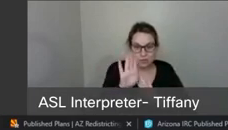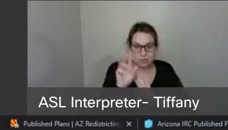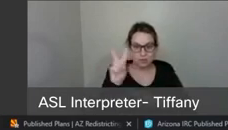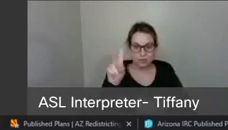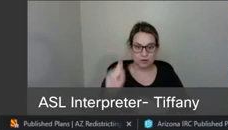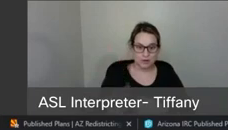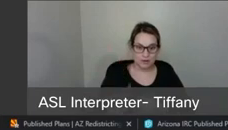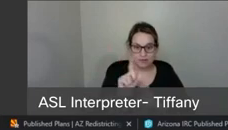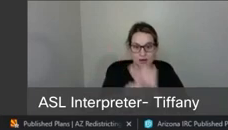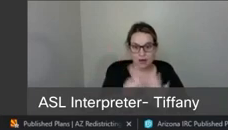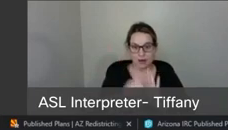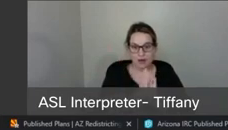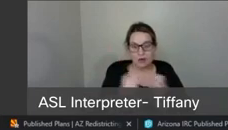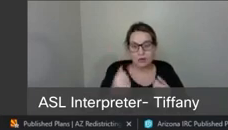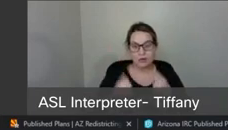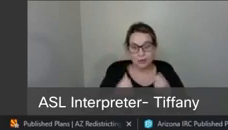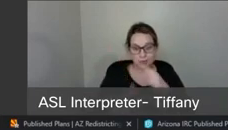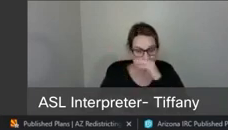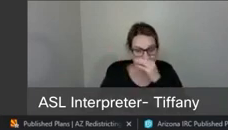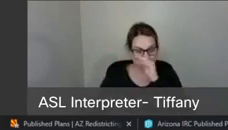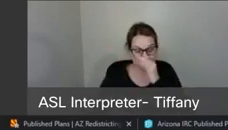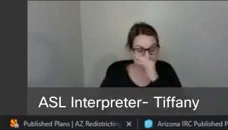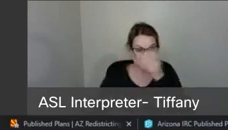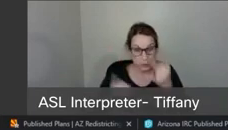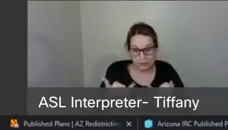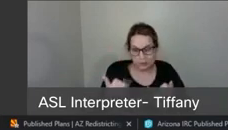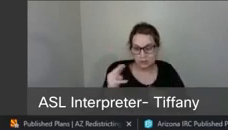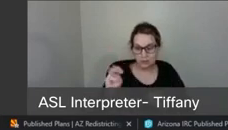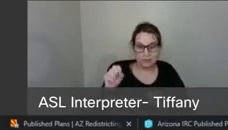how long we saw them. This current map